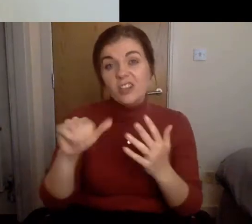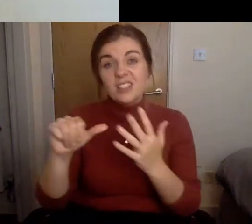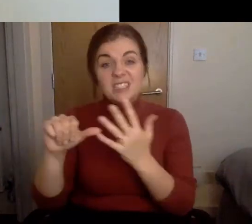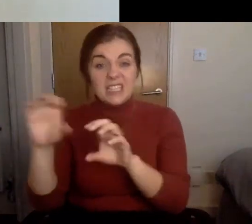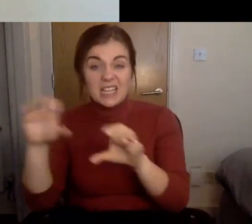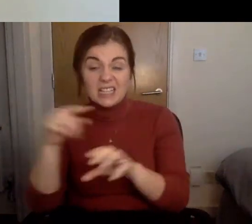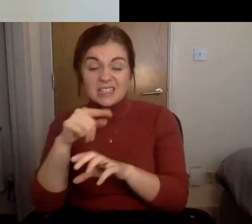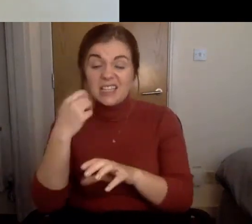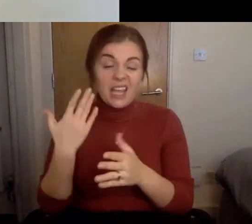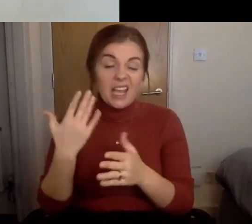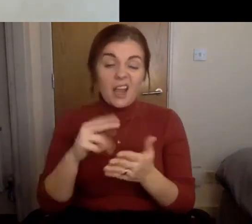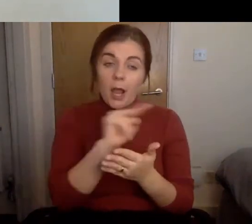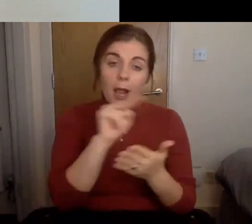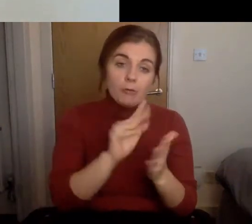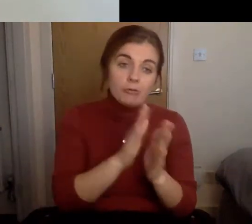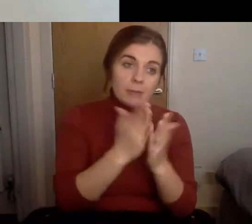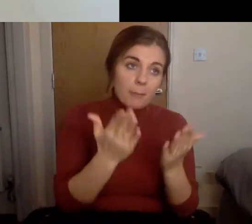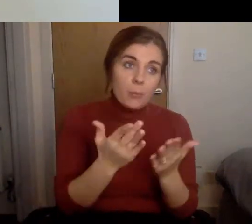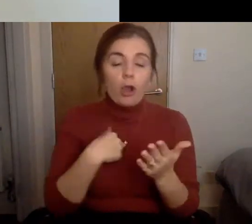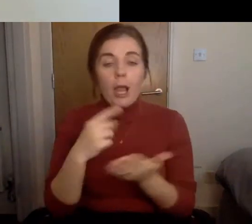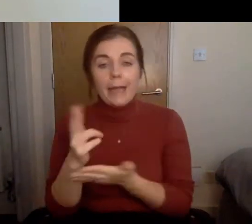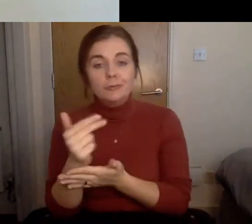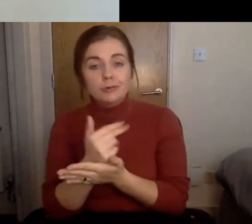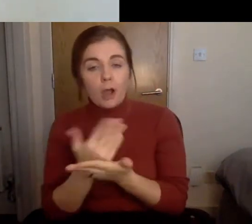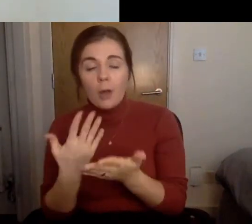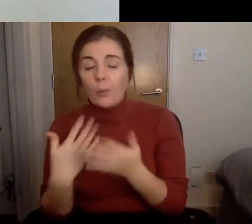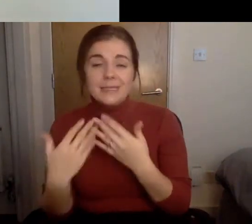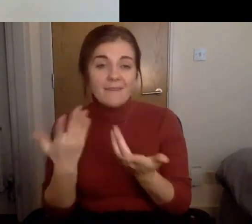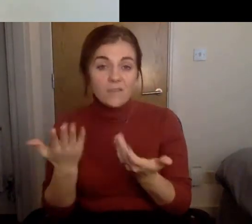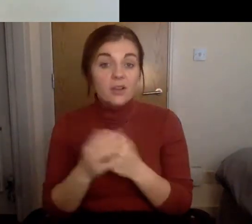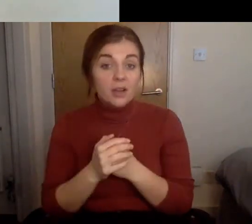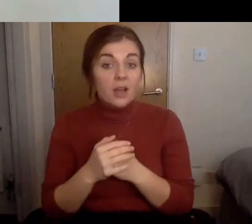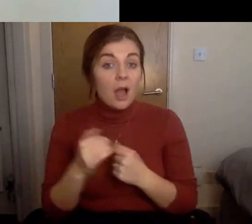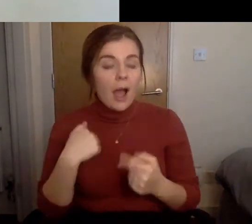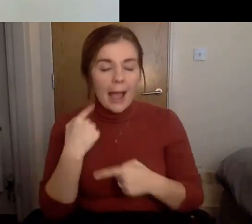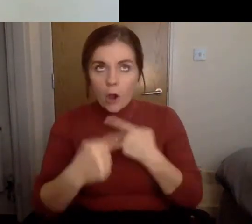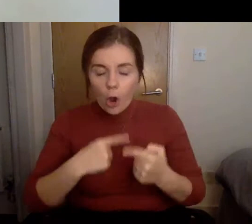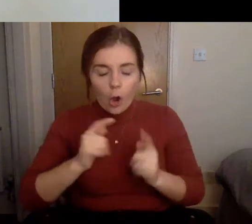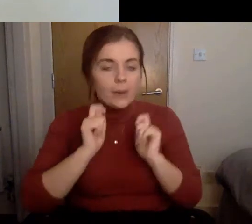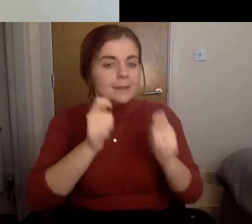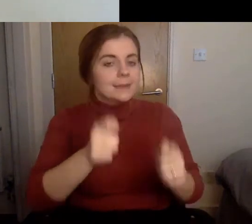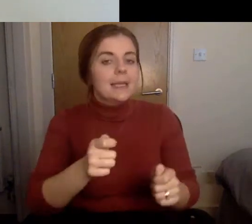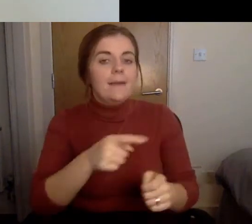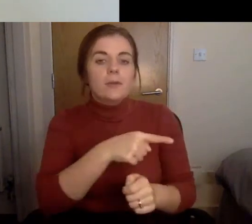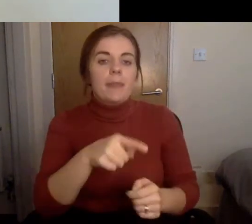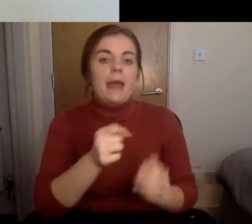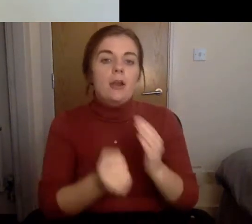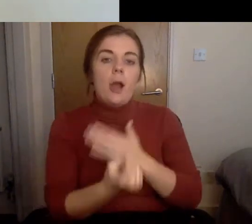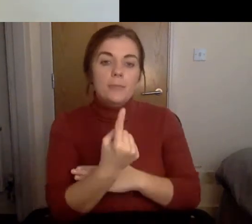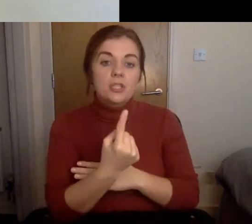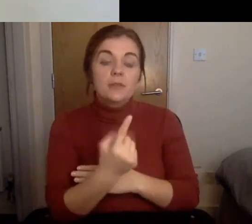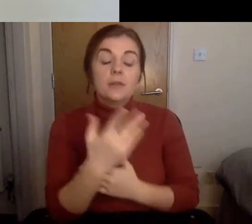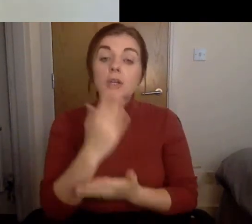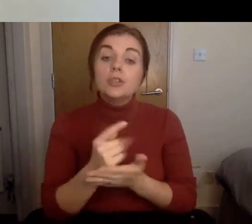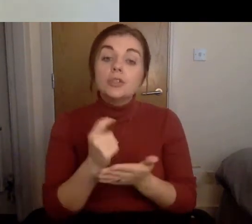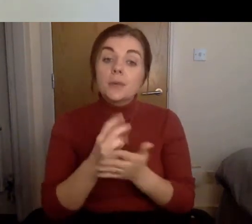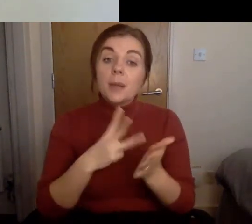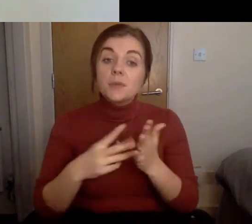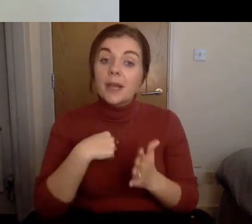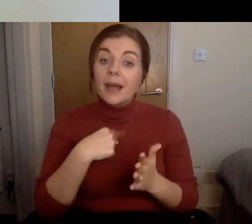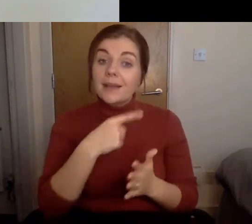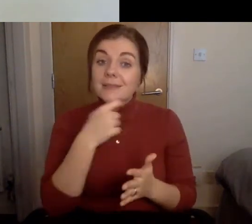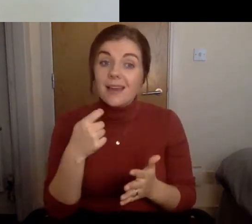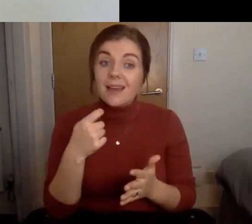my book, I draw, I'd whatever. So I would always give them that option. And sometimes when I say, okay,